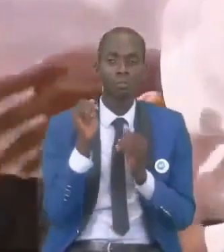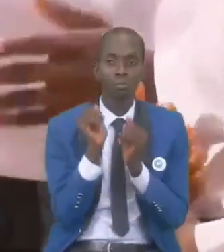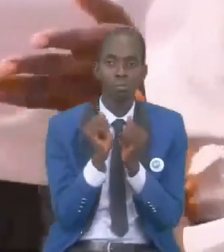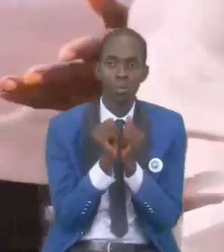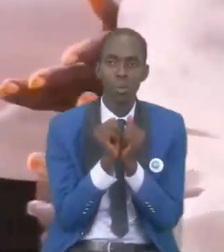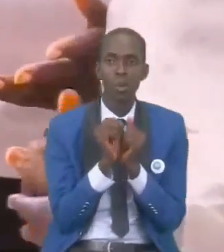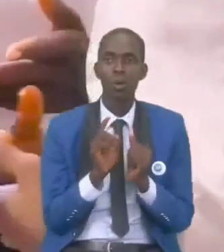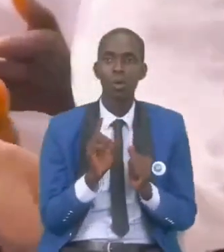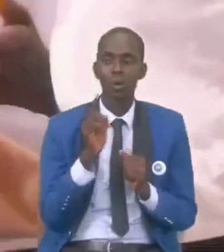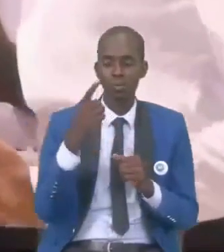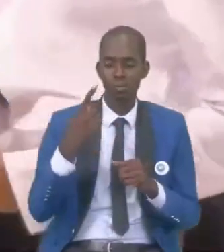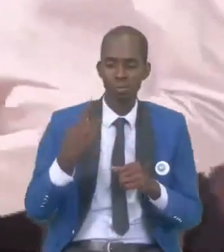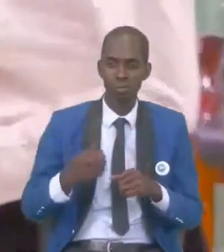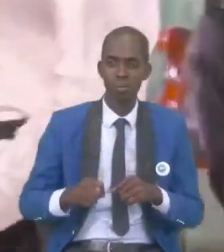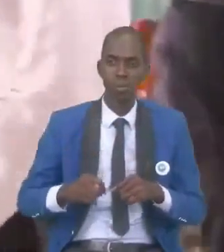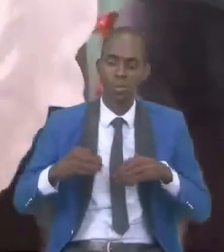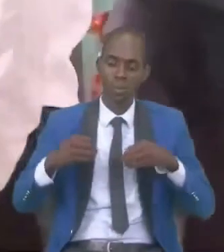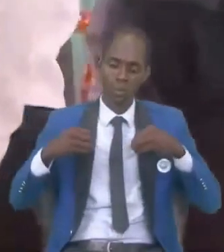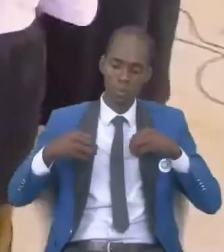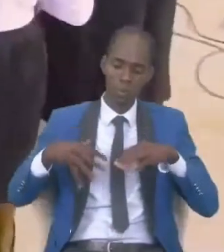the